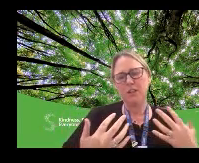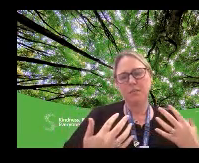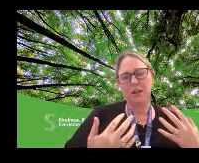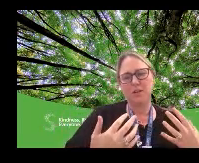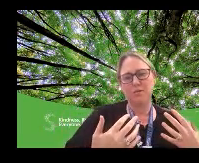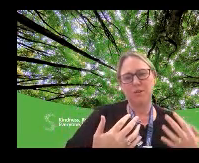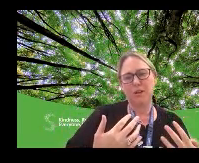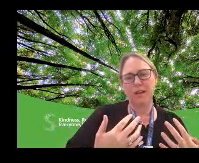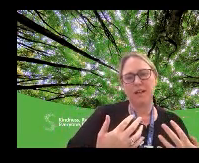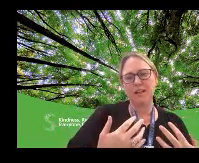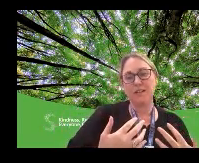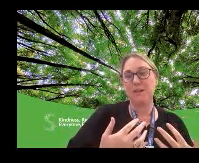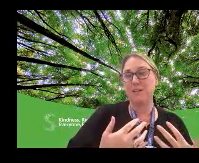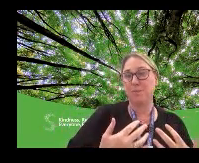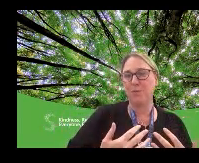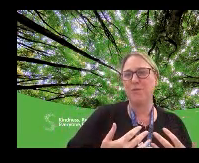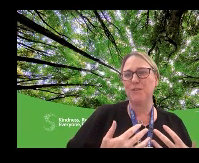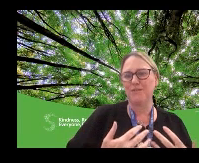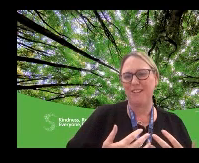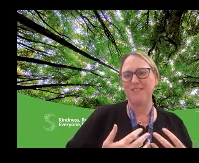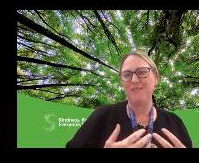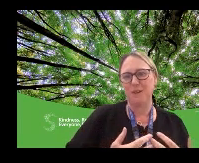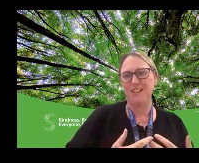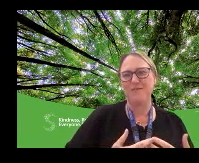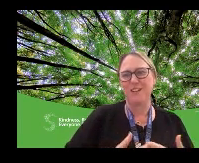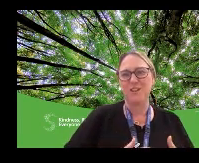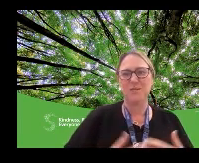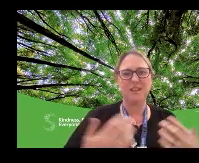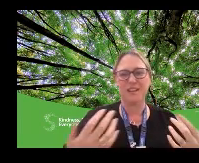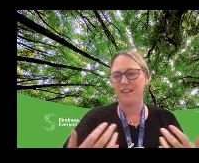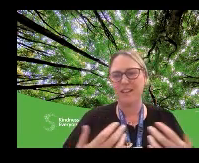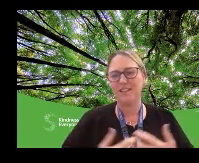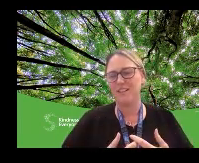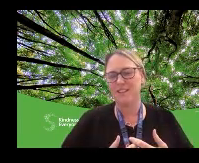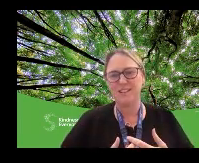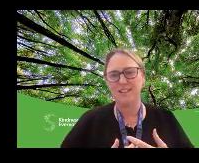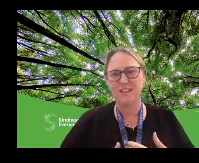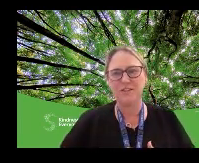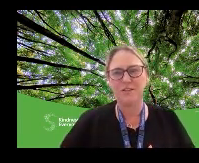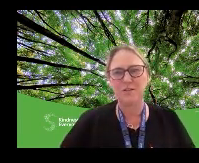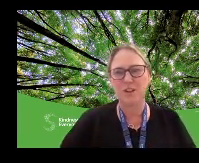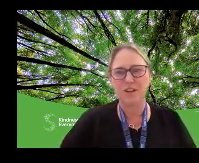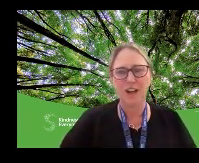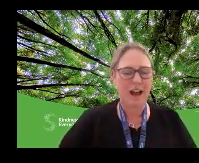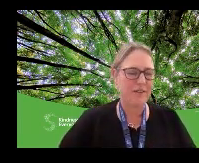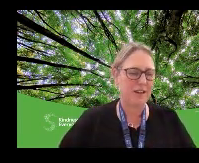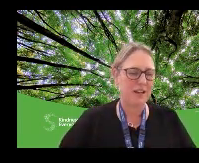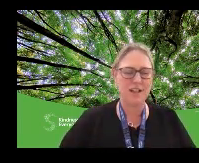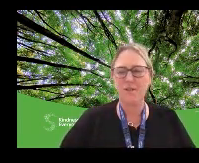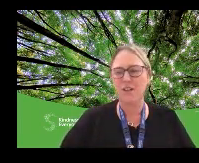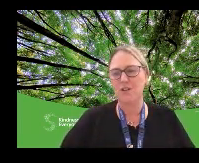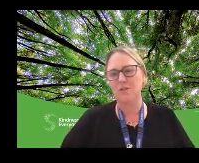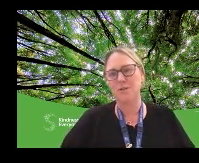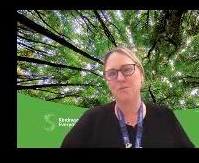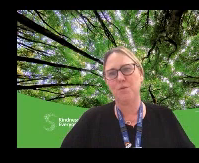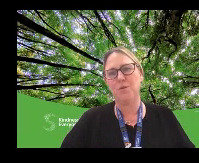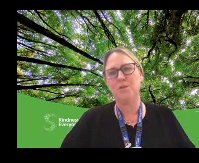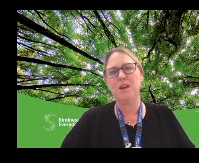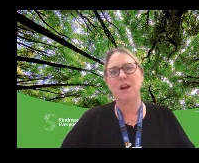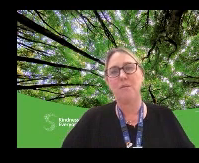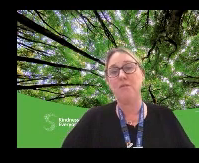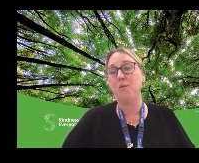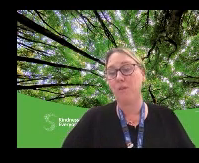that originally made you feel like there needed to be support around the peers and friendships, and they started to, sort of go, having interventions